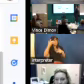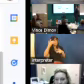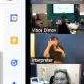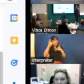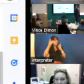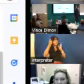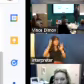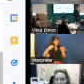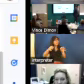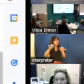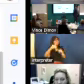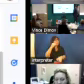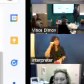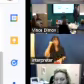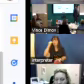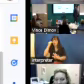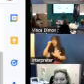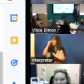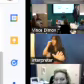I'll see your faces.